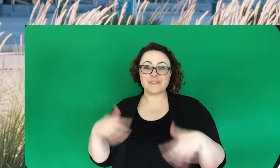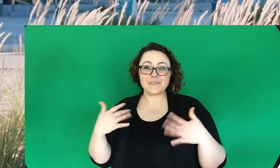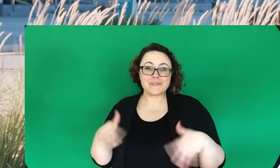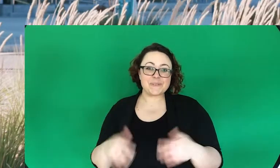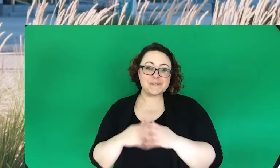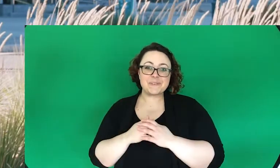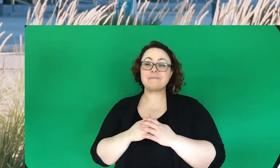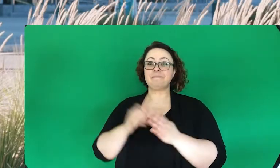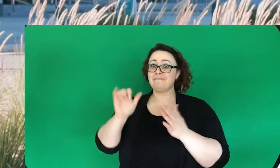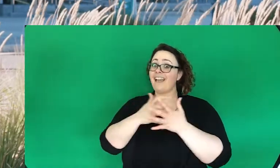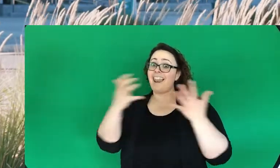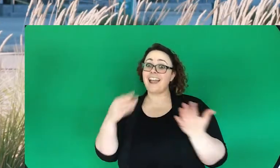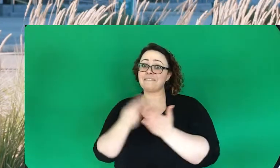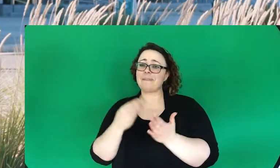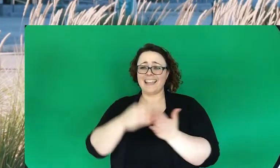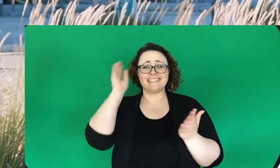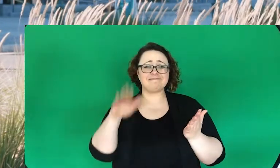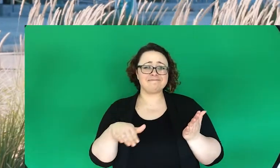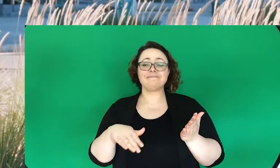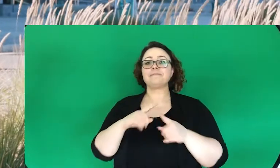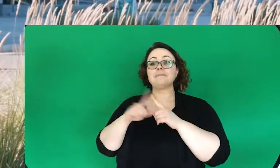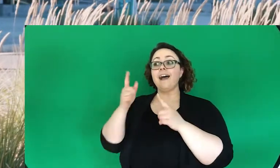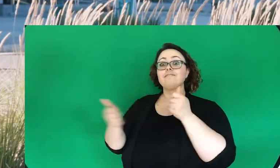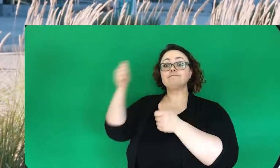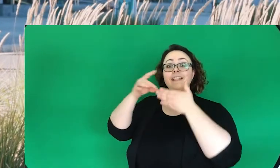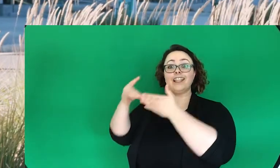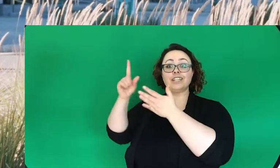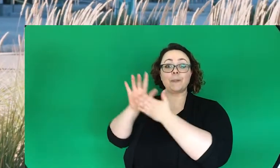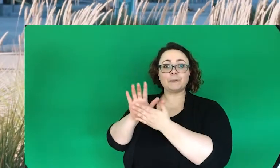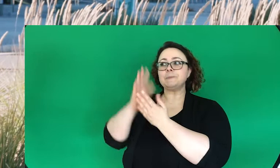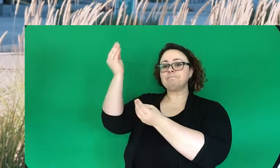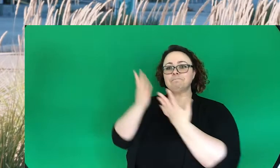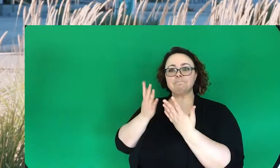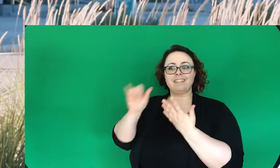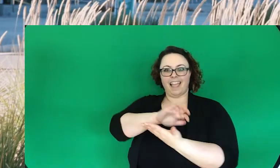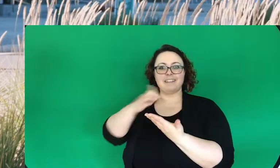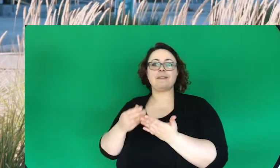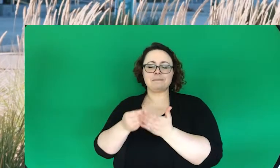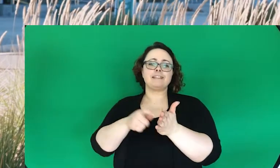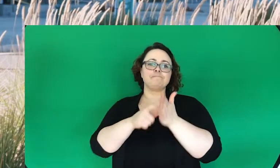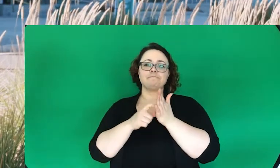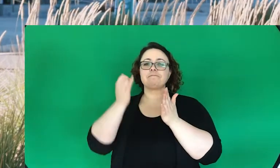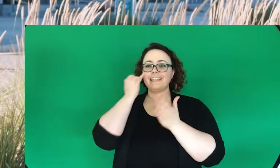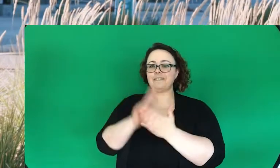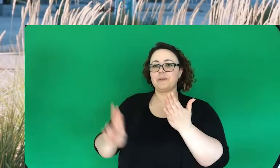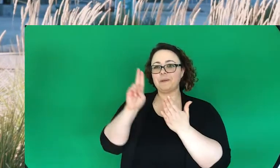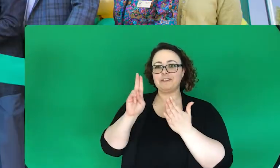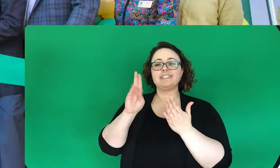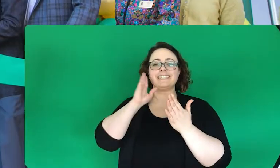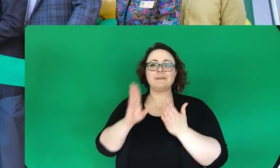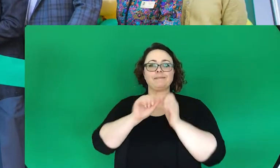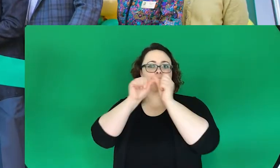$225 million. That's a lot of money, I know, but leadership at the school informed me that that amount of money is needed